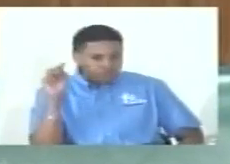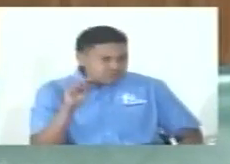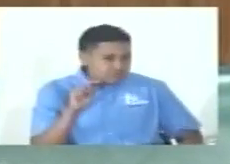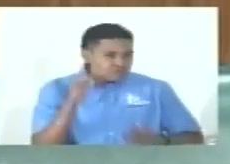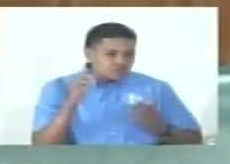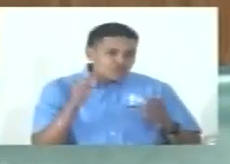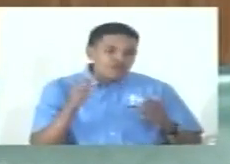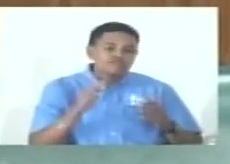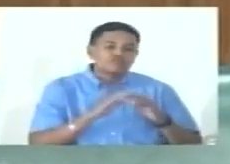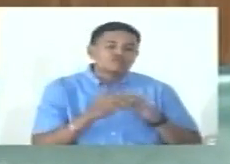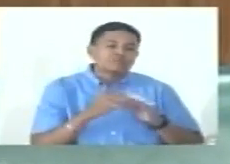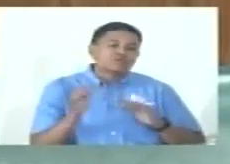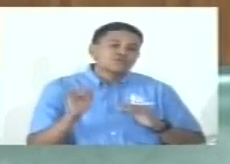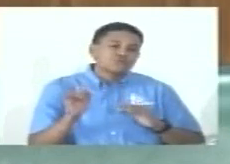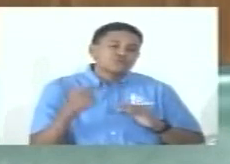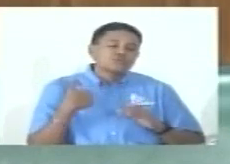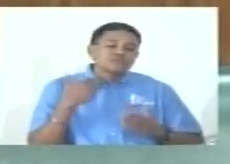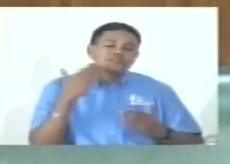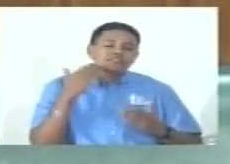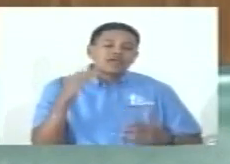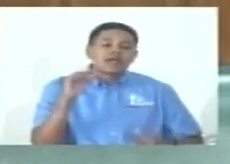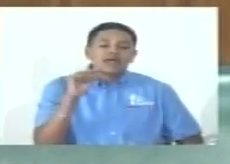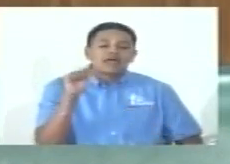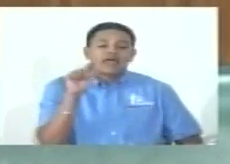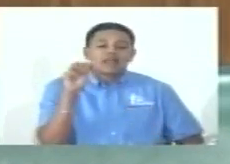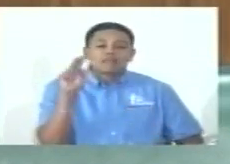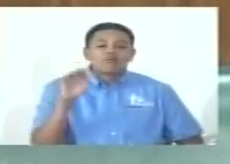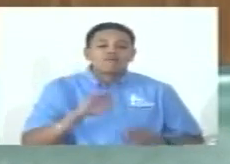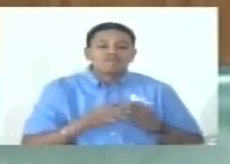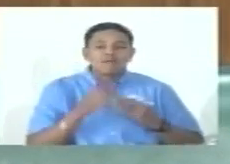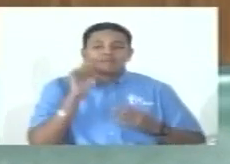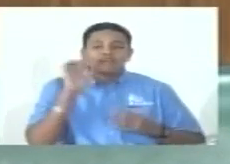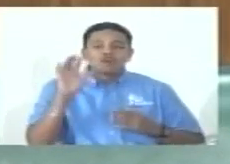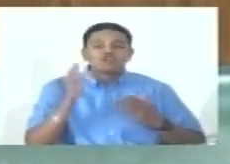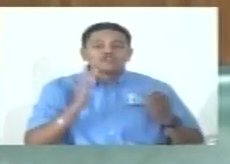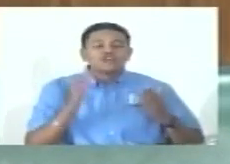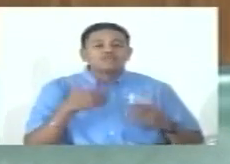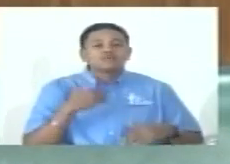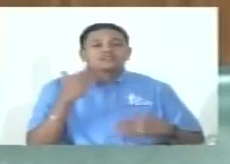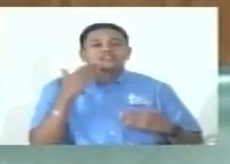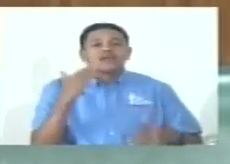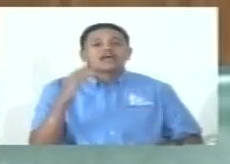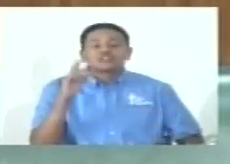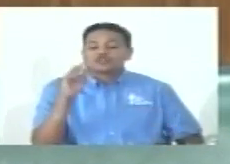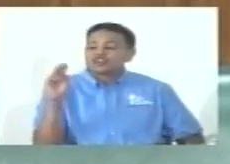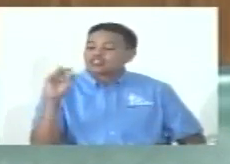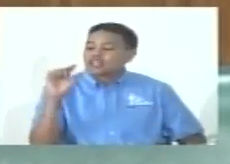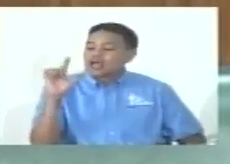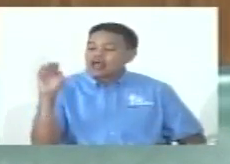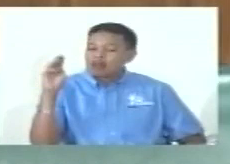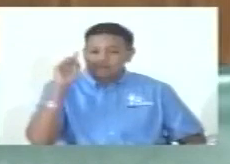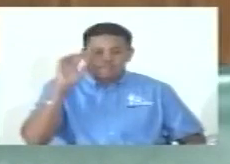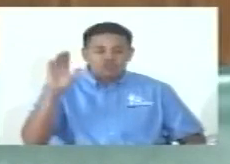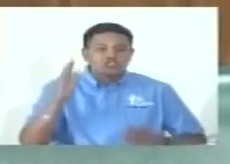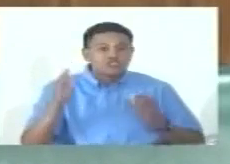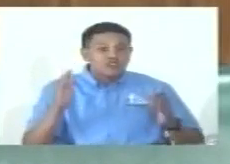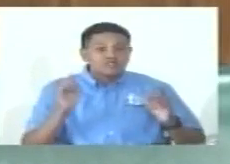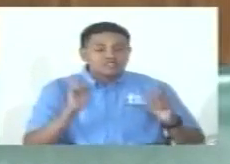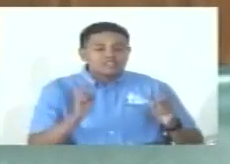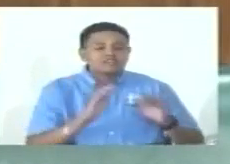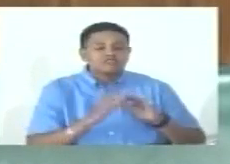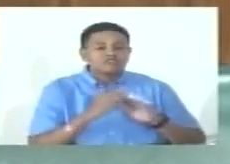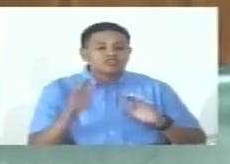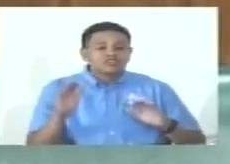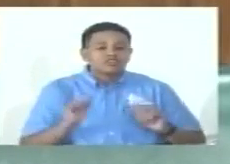We thank the Galimore family for their service. We thank Neville, Dr. Galimore, for his service to the country. May